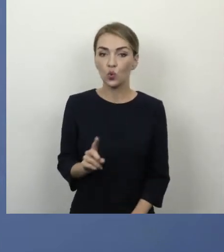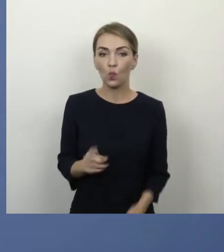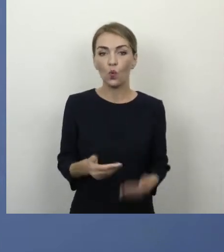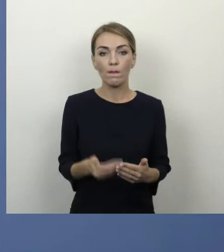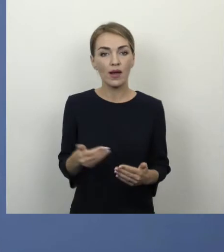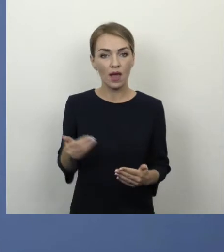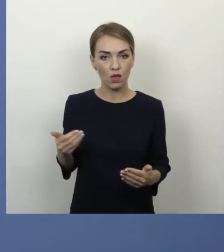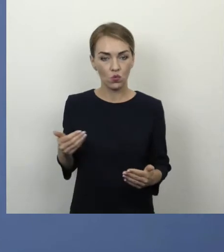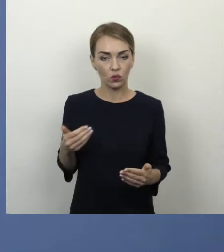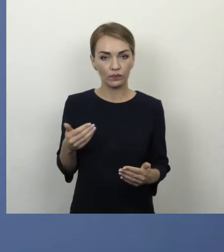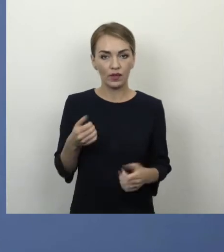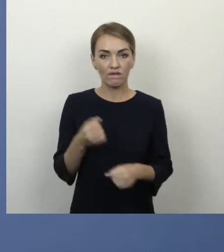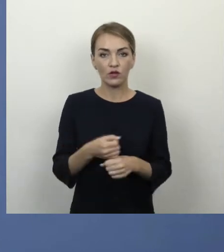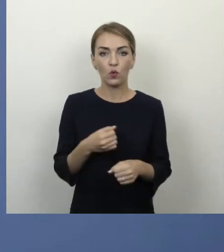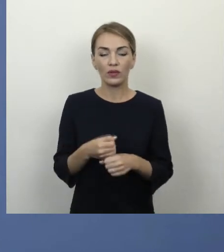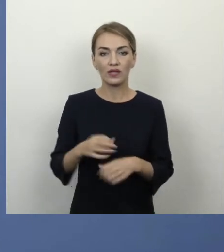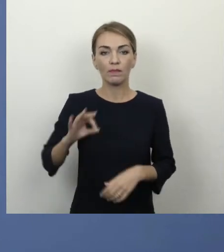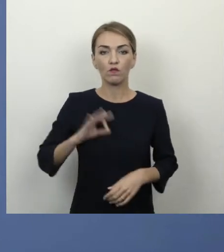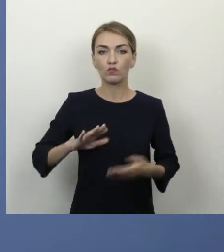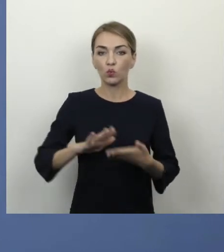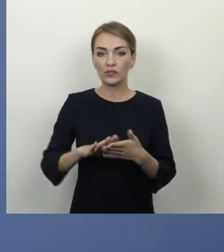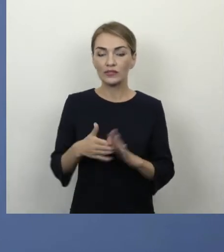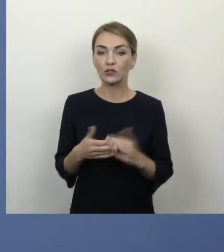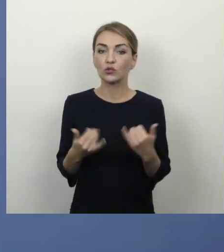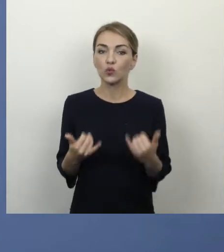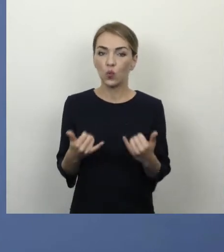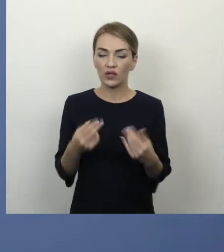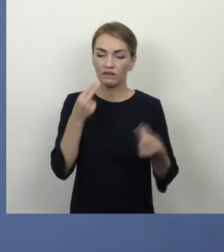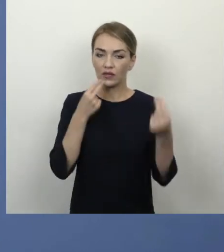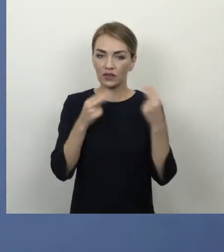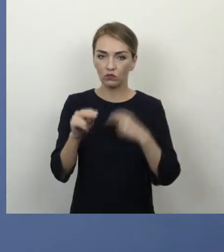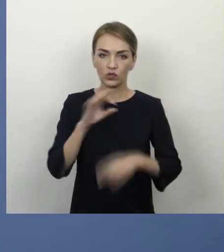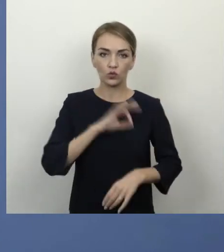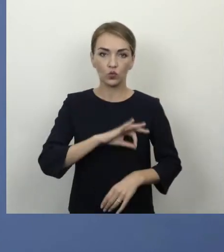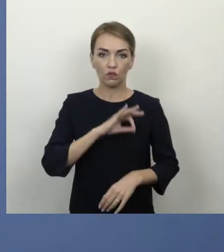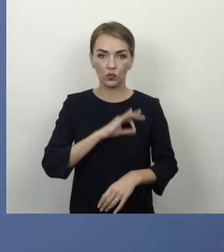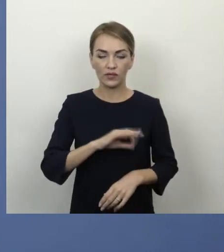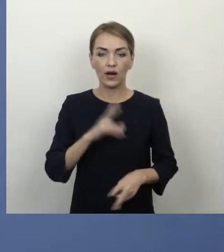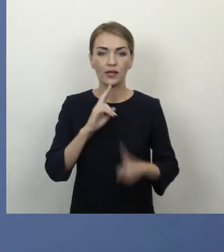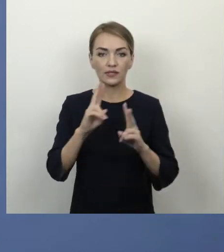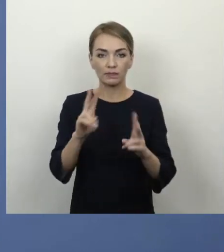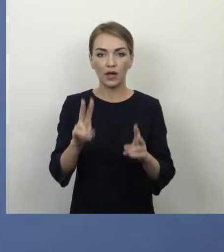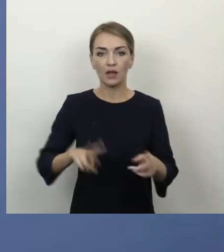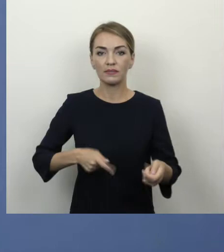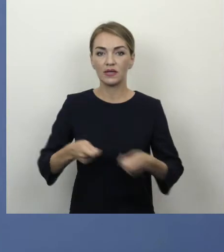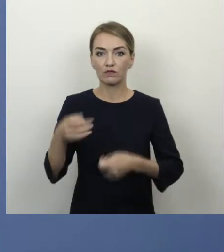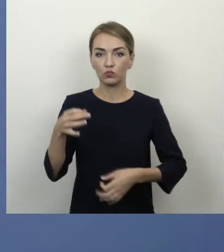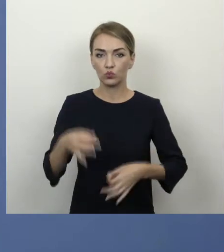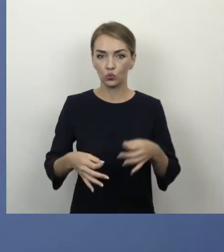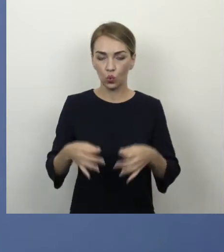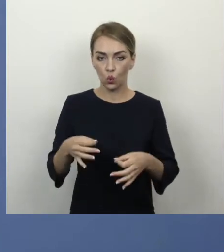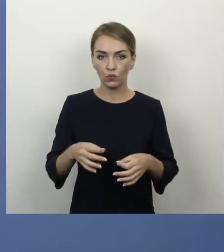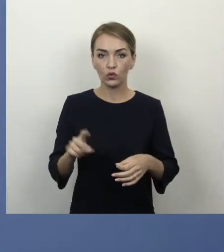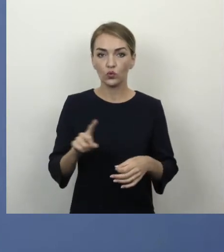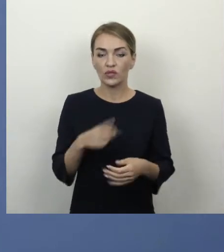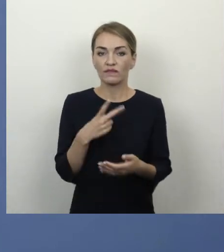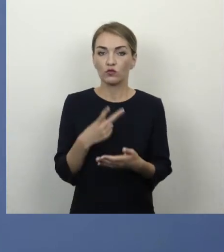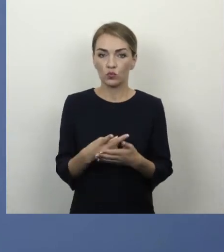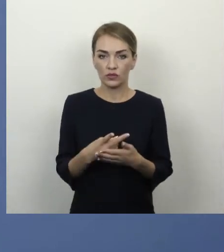disputes in further cases. I need to say that these legal positions are